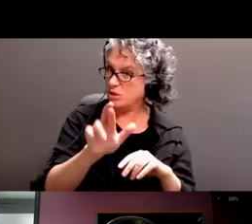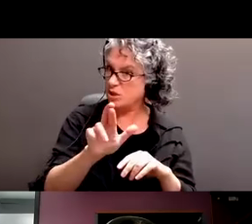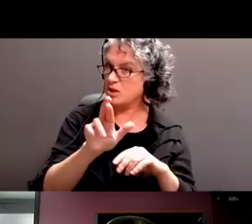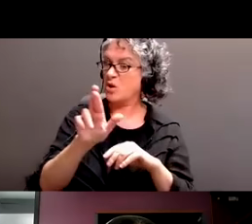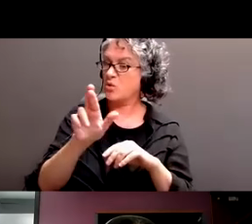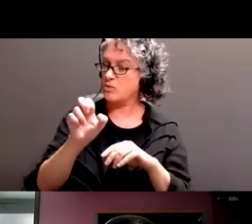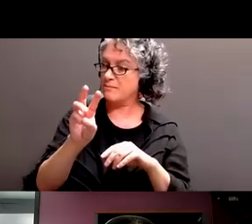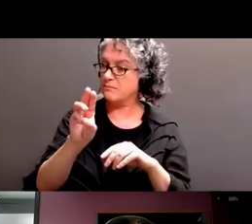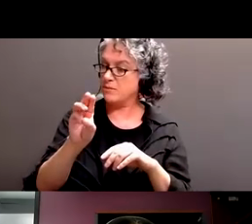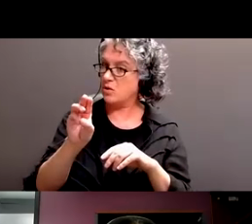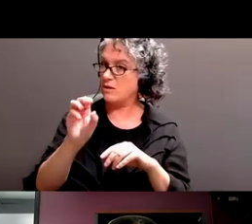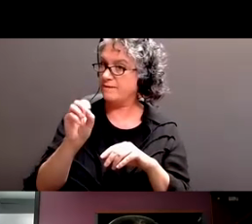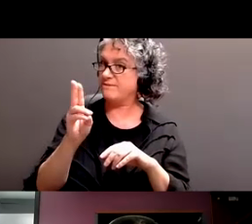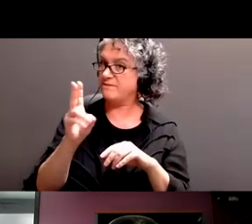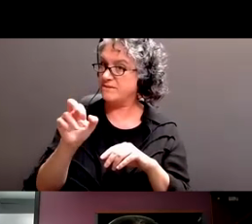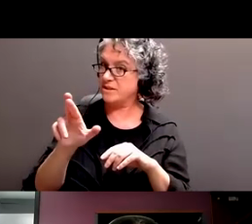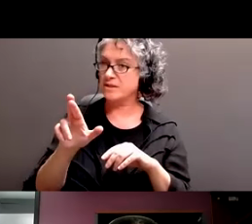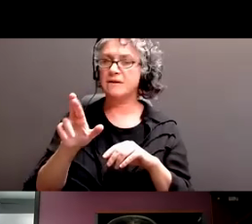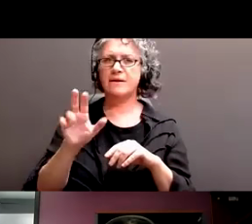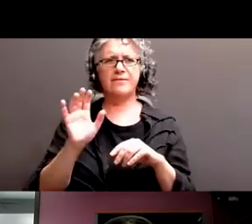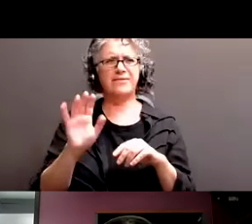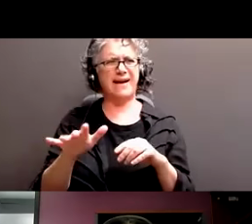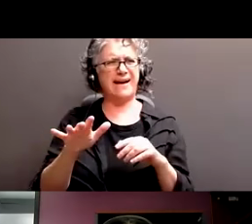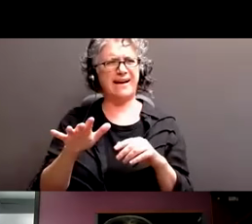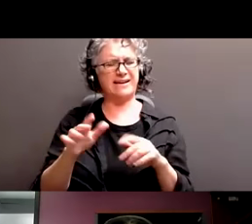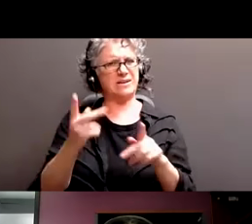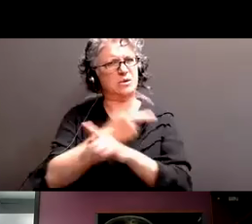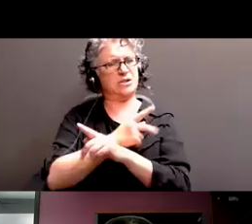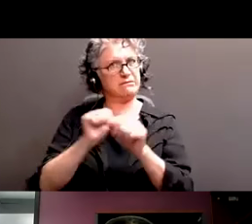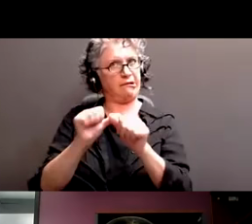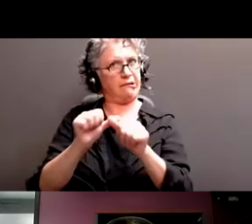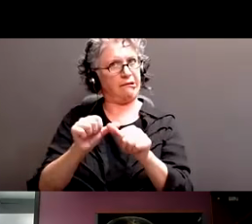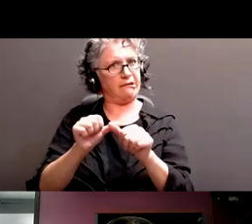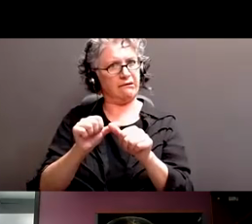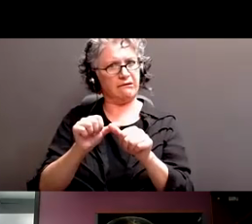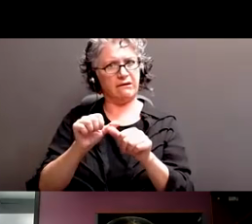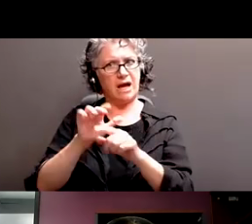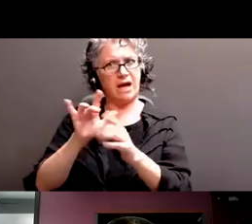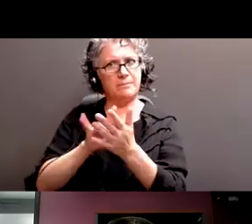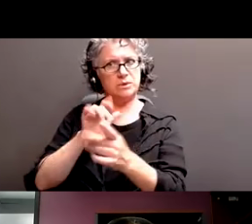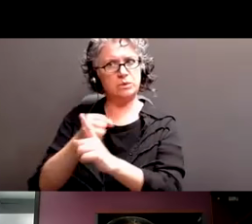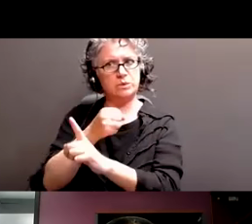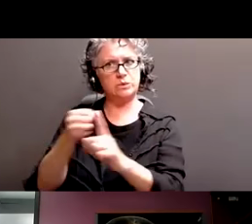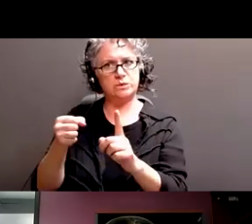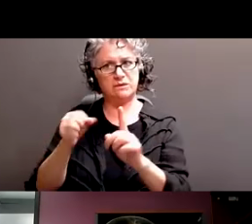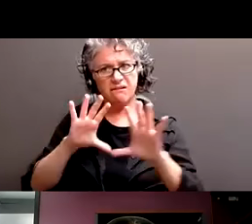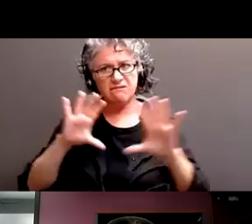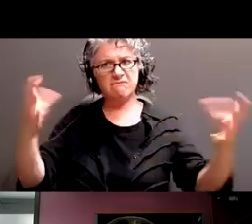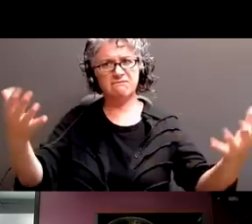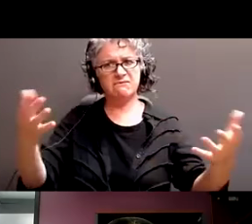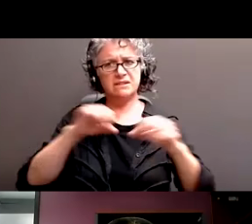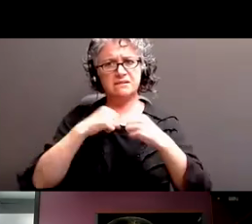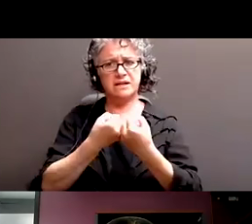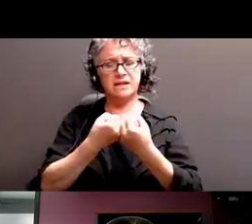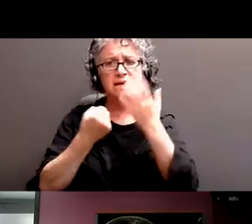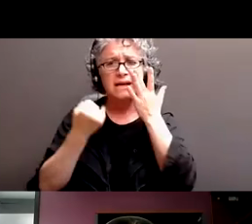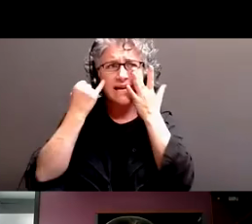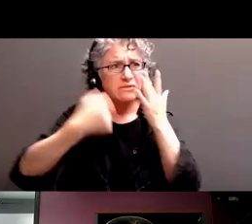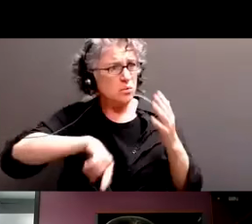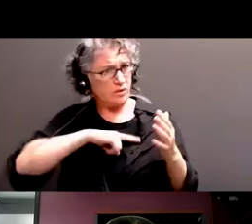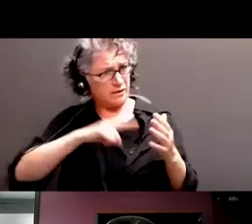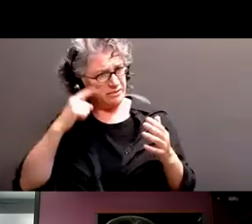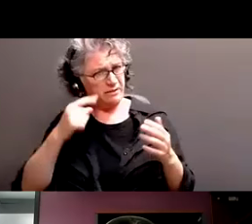that perpetuate elder abuse on the societal level, right? Because if we are going to poke fun and think that things